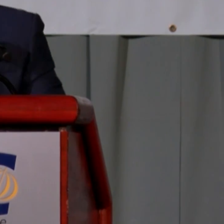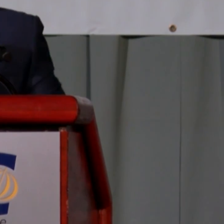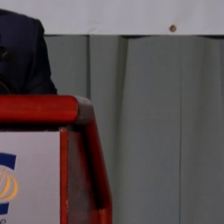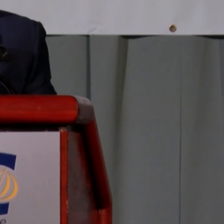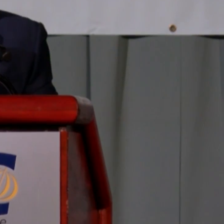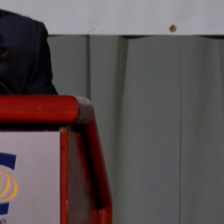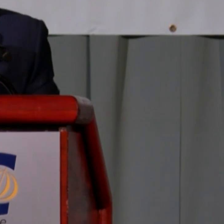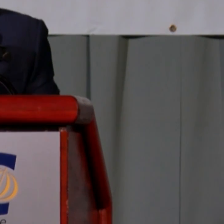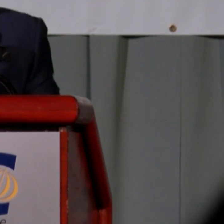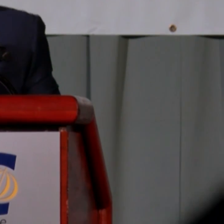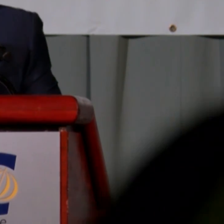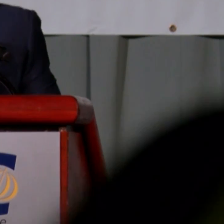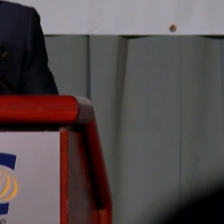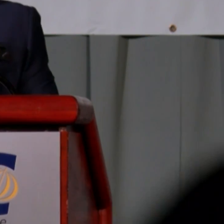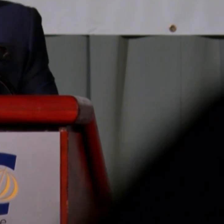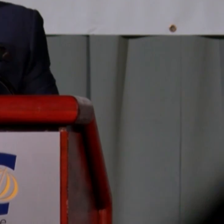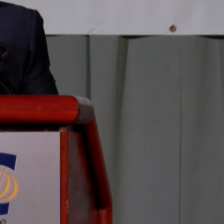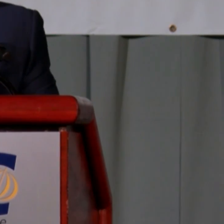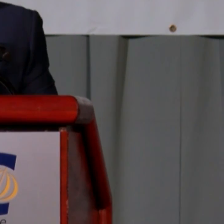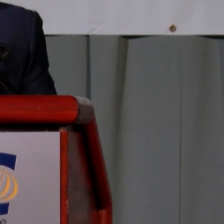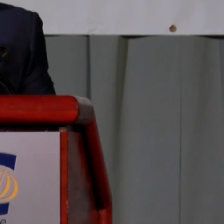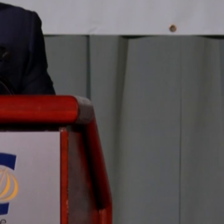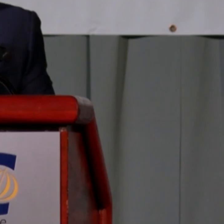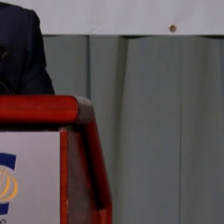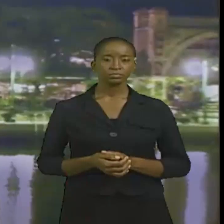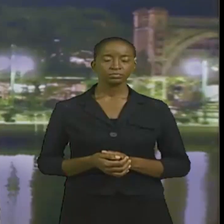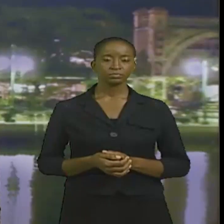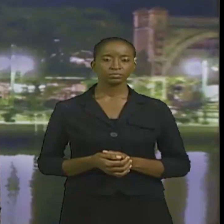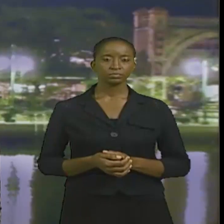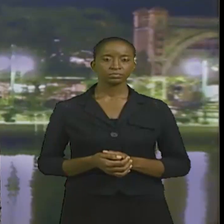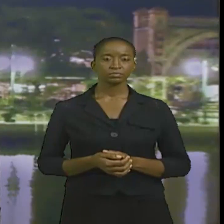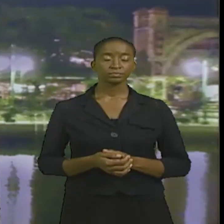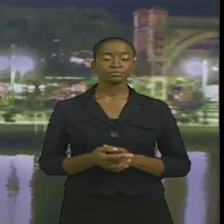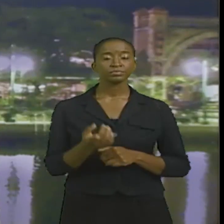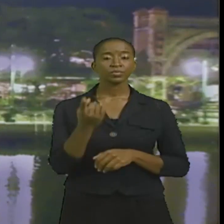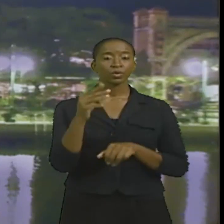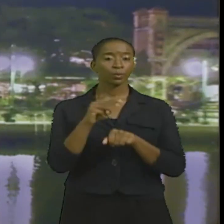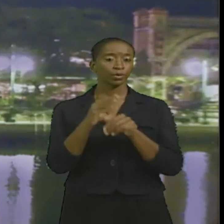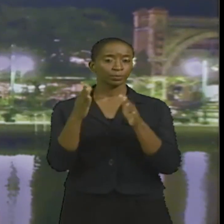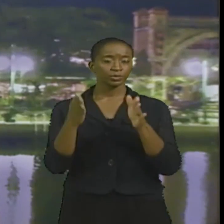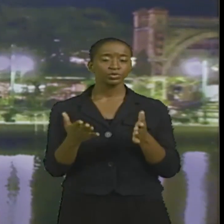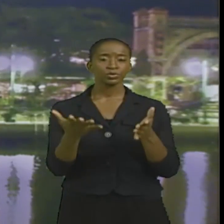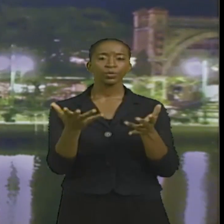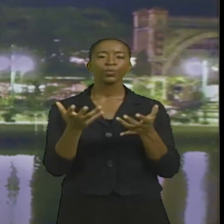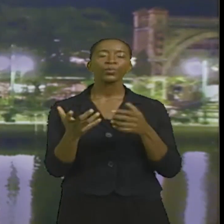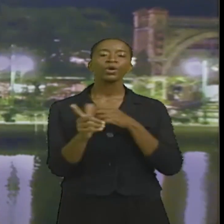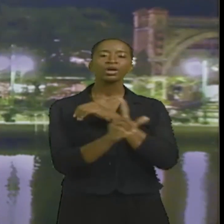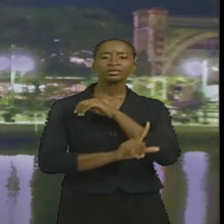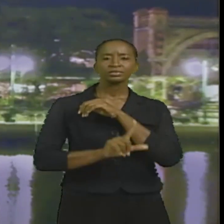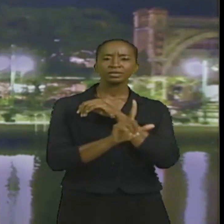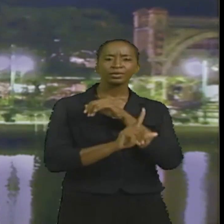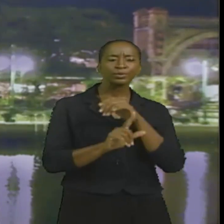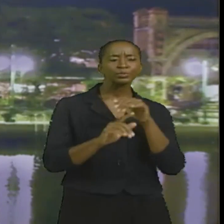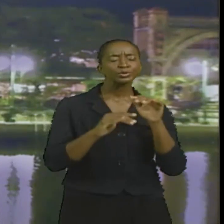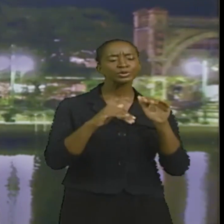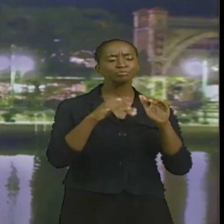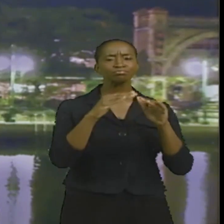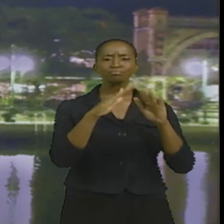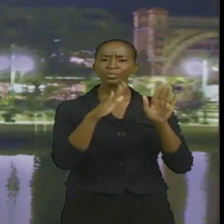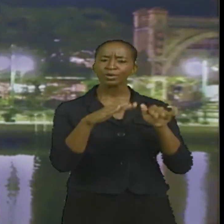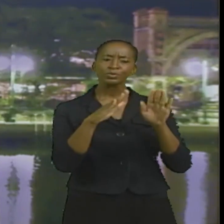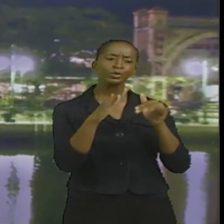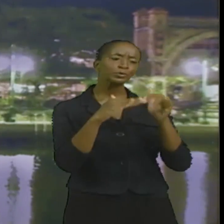private entrepreneur in charge of Pelican and really make it work. Well, one government minister wants to see the development potential of the north